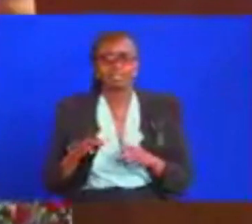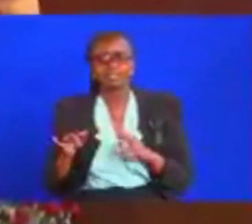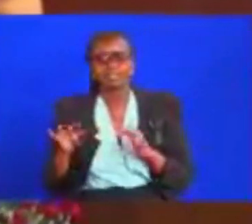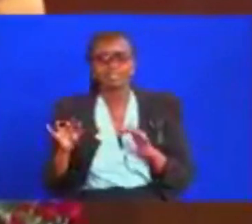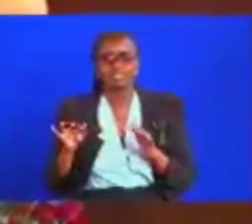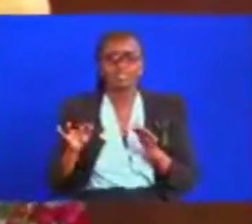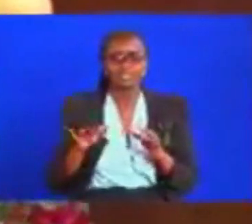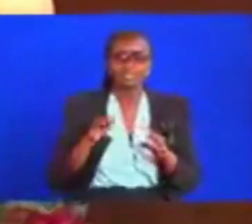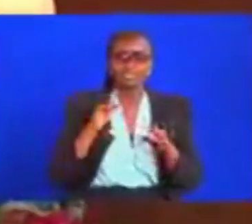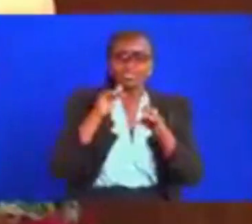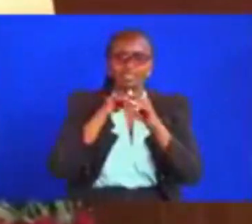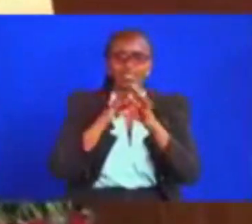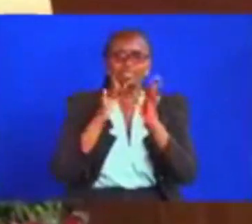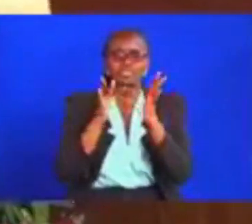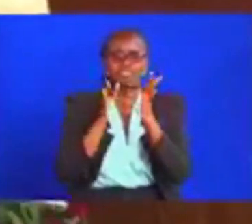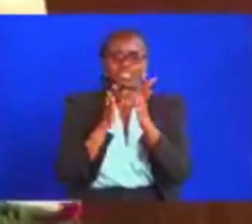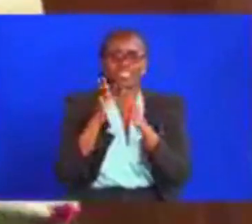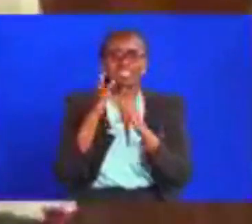In Jesus' name we pray.